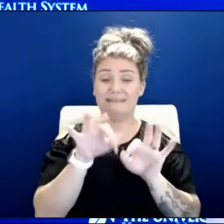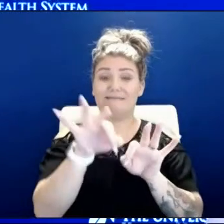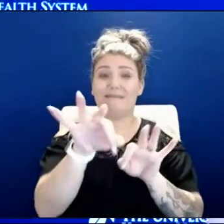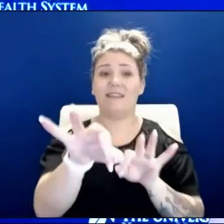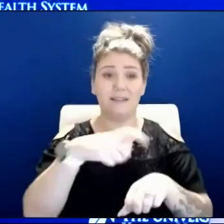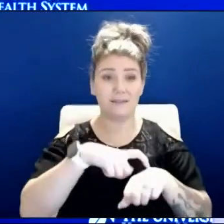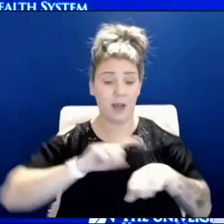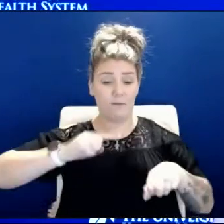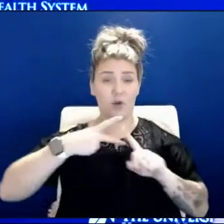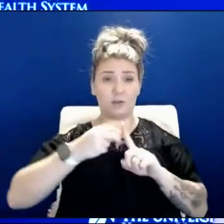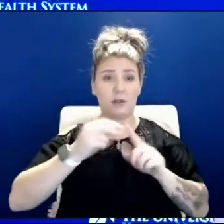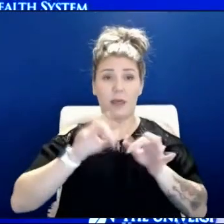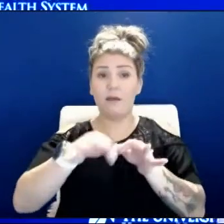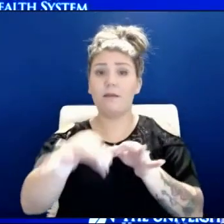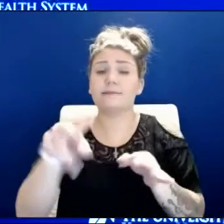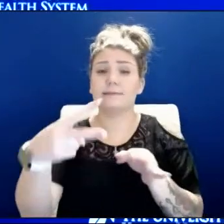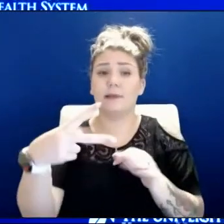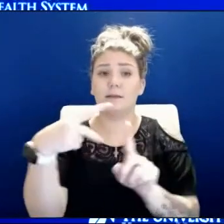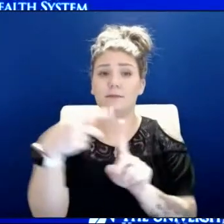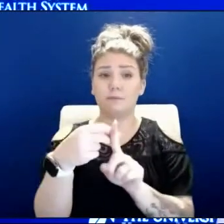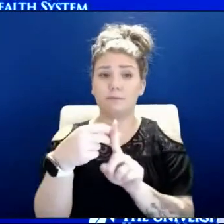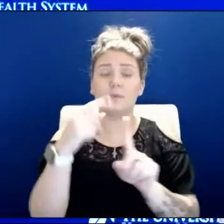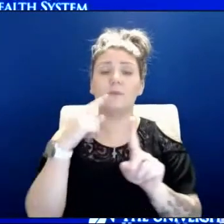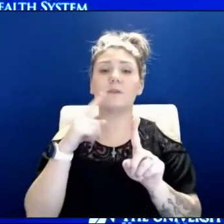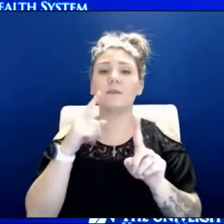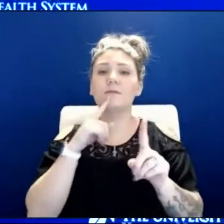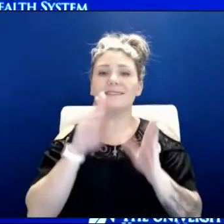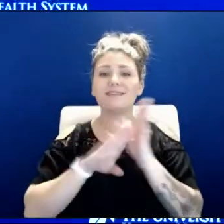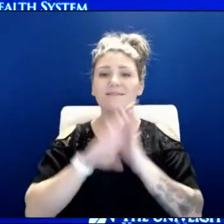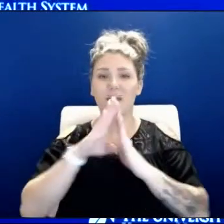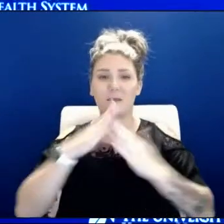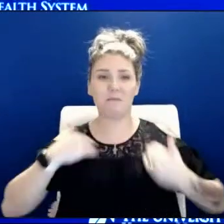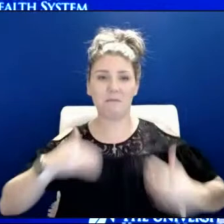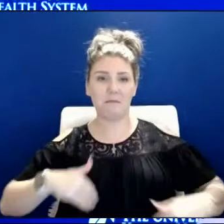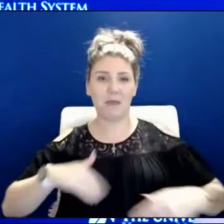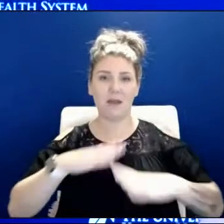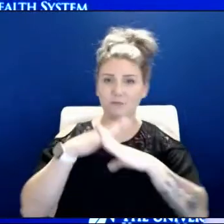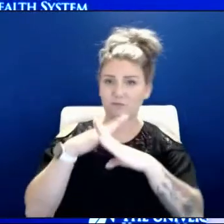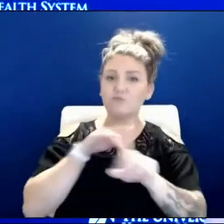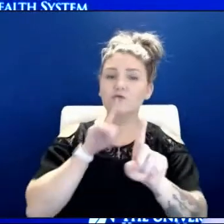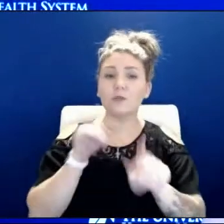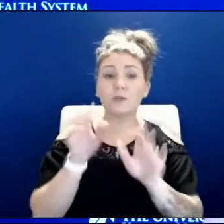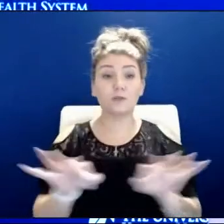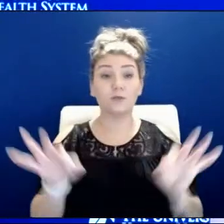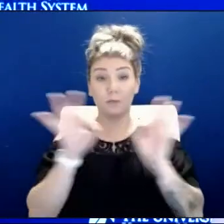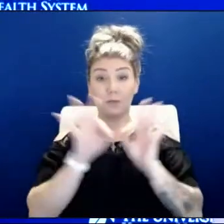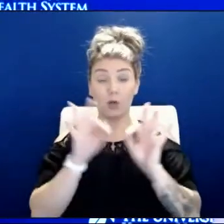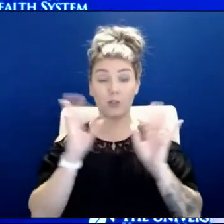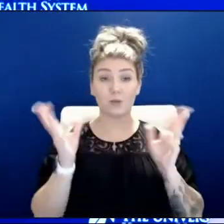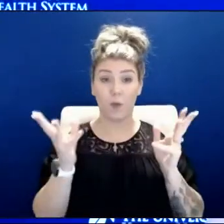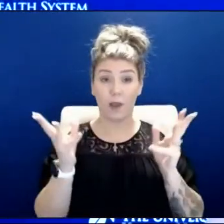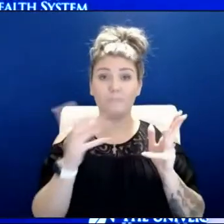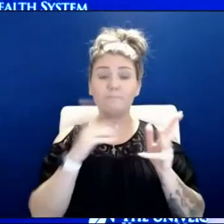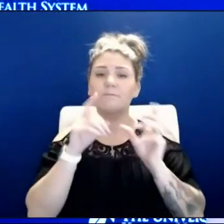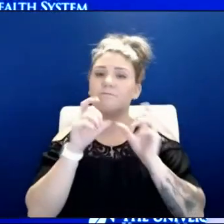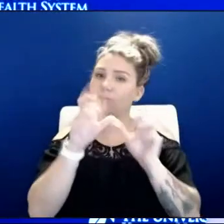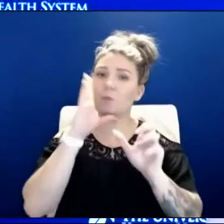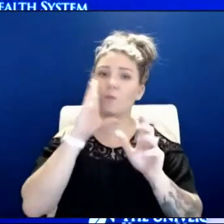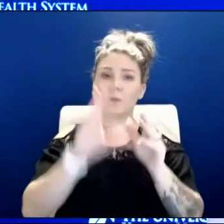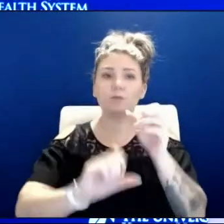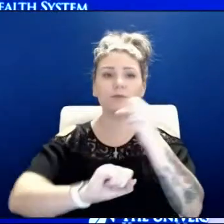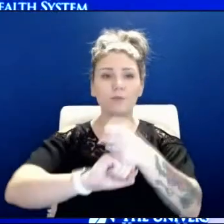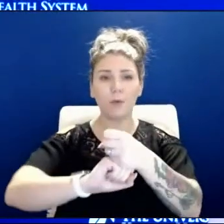you are also developing an immune response as well. So I think the importance here is it continues to support